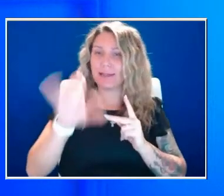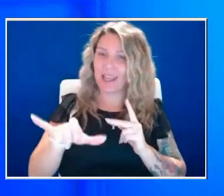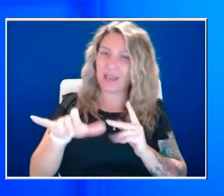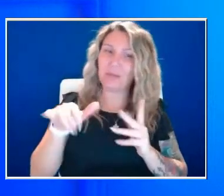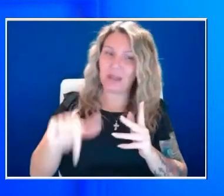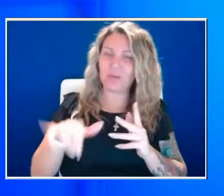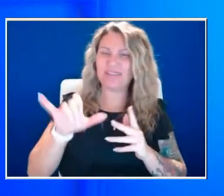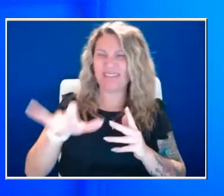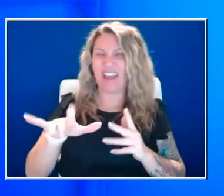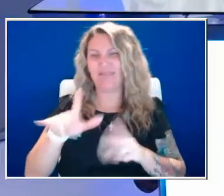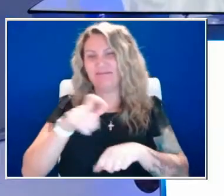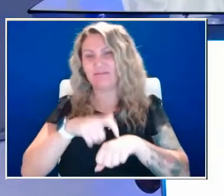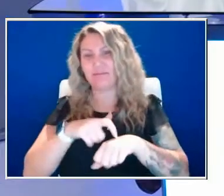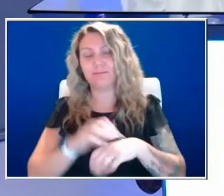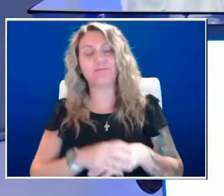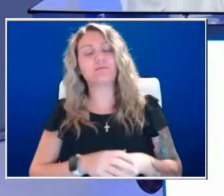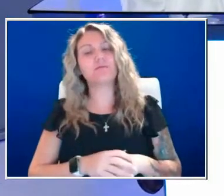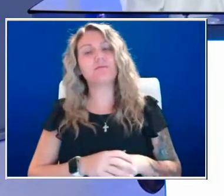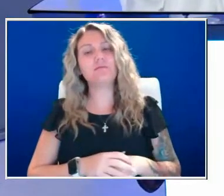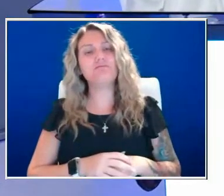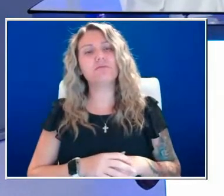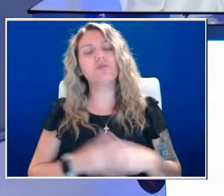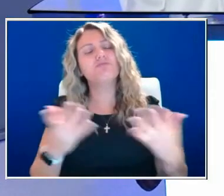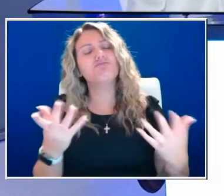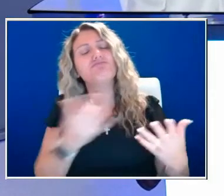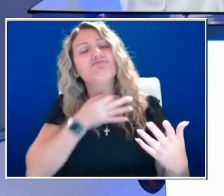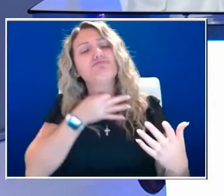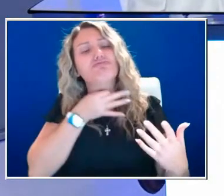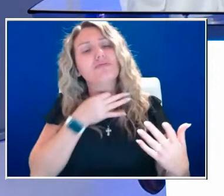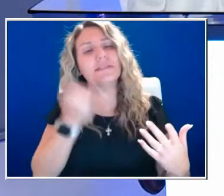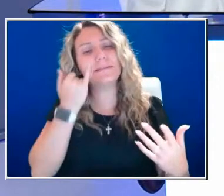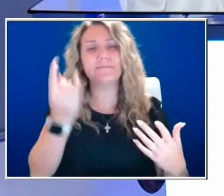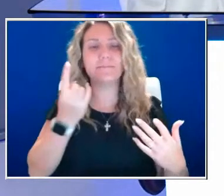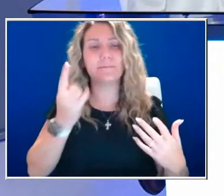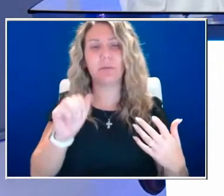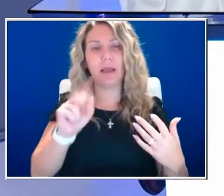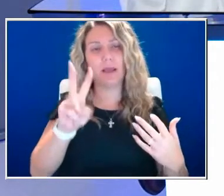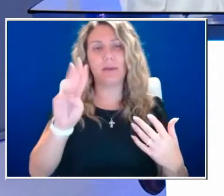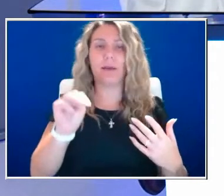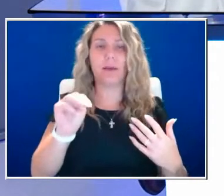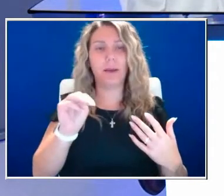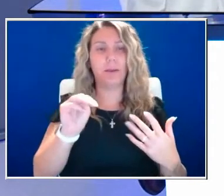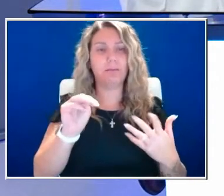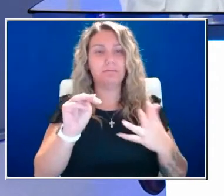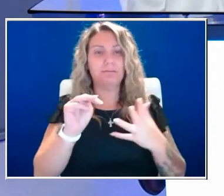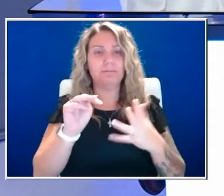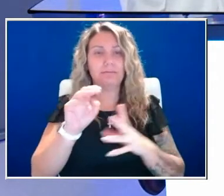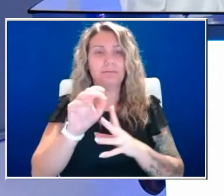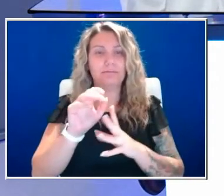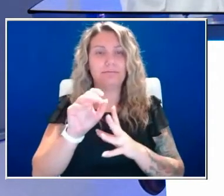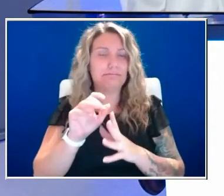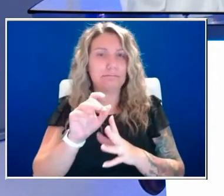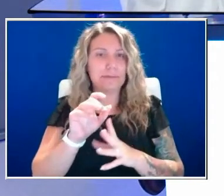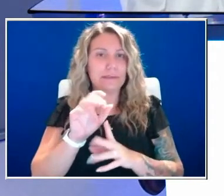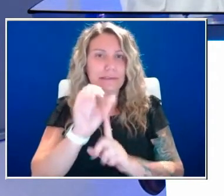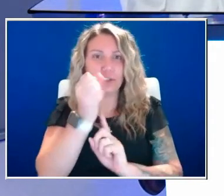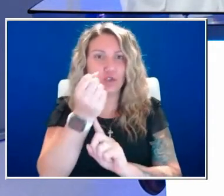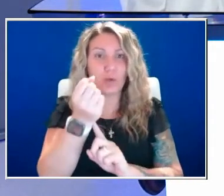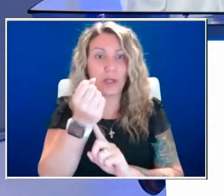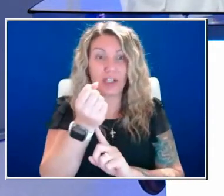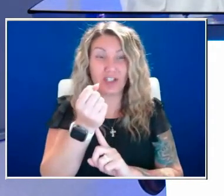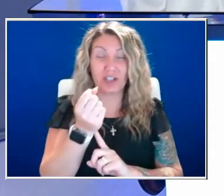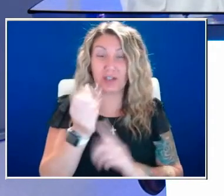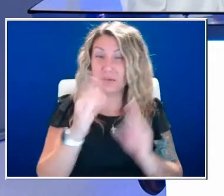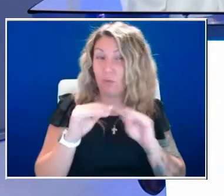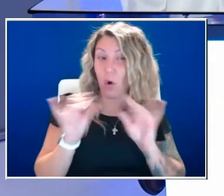if somebody has had this AVM episode, is it highly likely they'll have another one like Amy